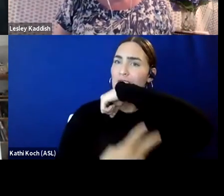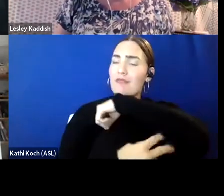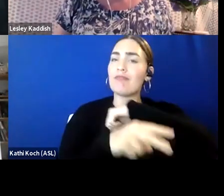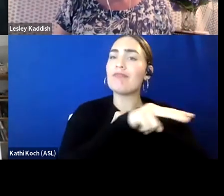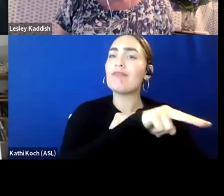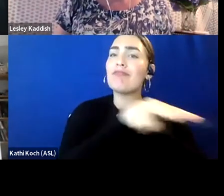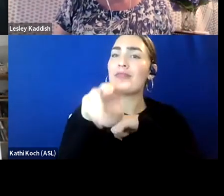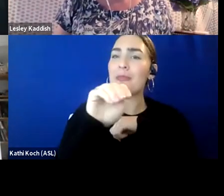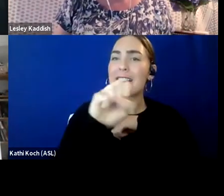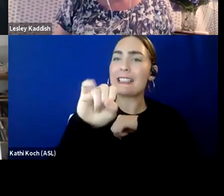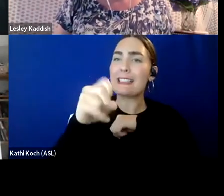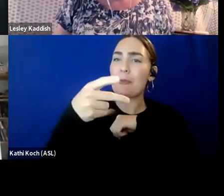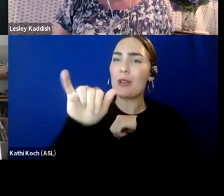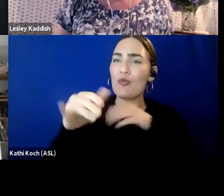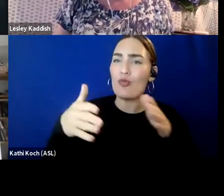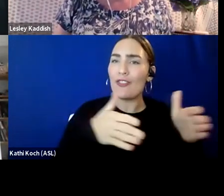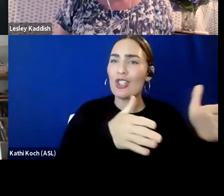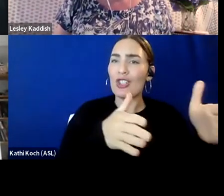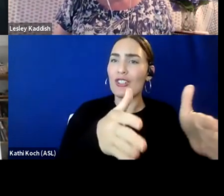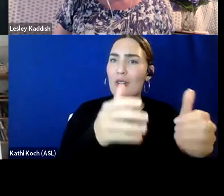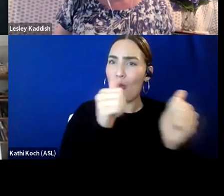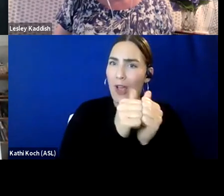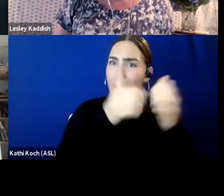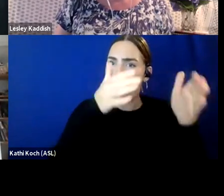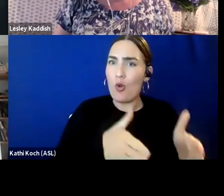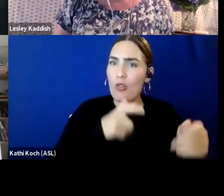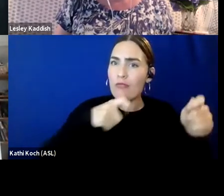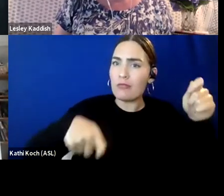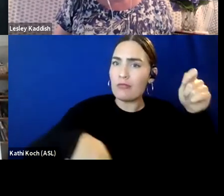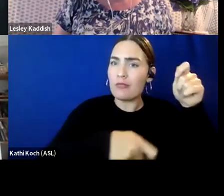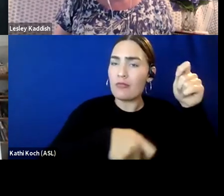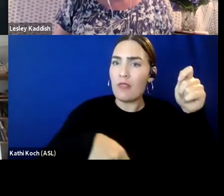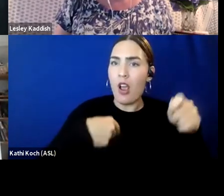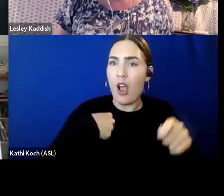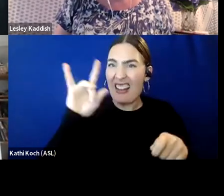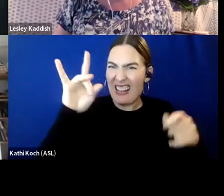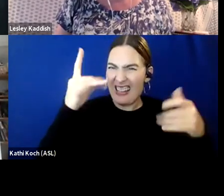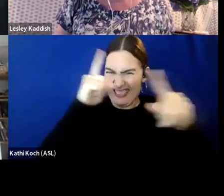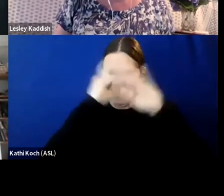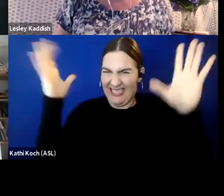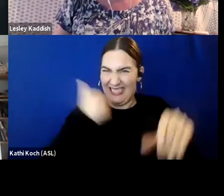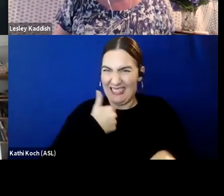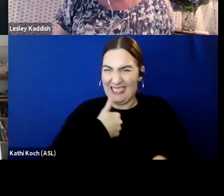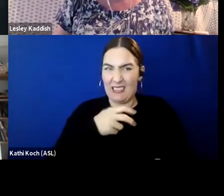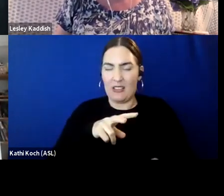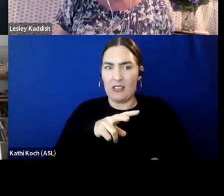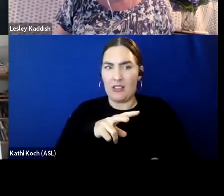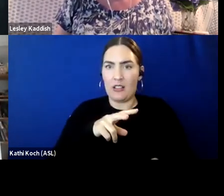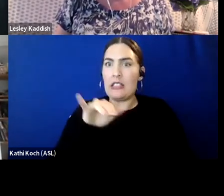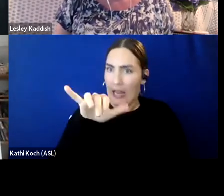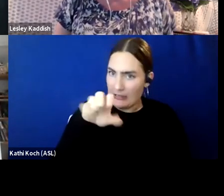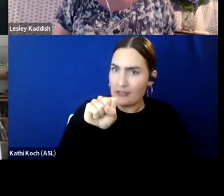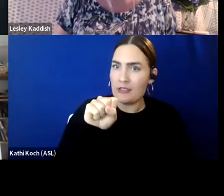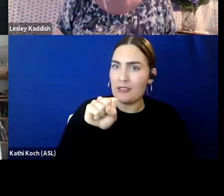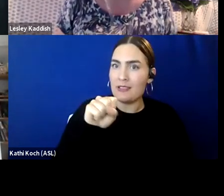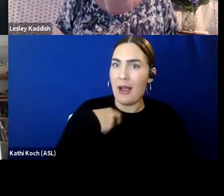with a person in a cello. It was like, oh, I need to do this because I'm going to be sitting on a bridge with a cello.